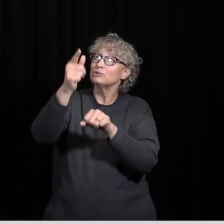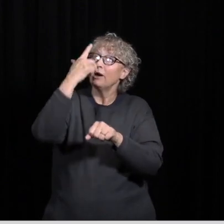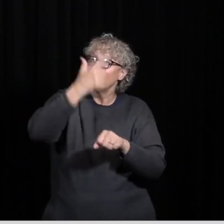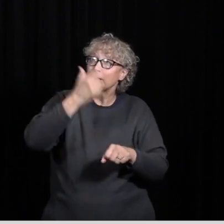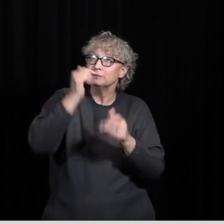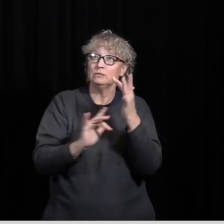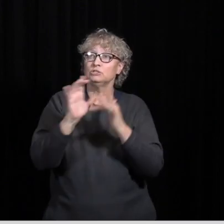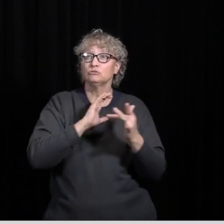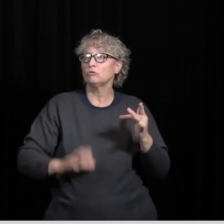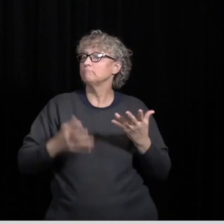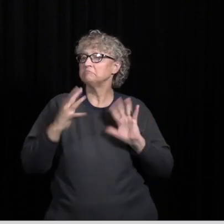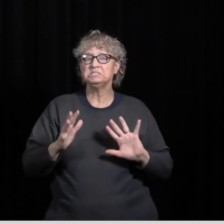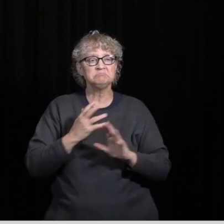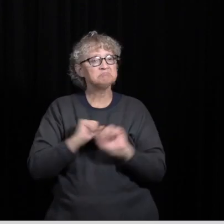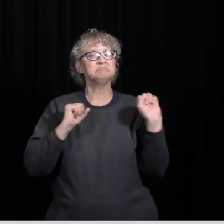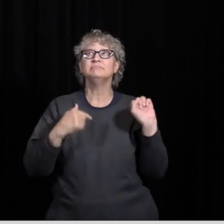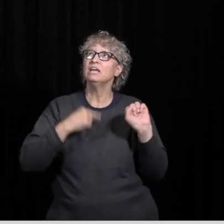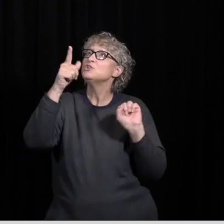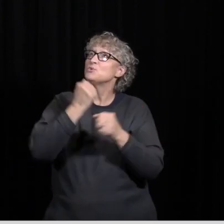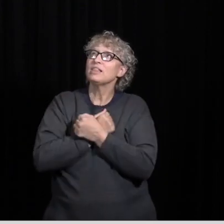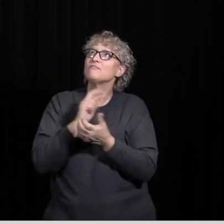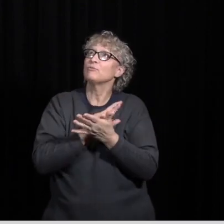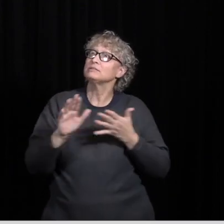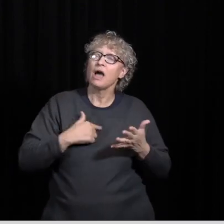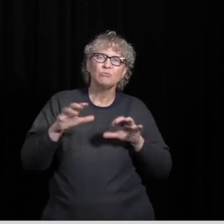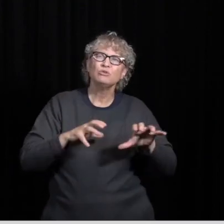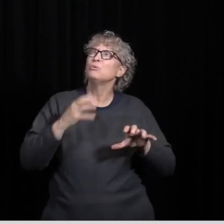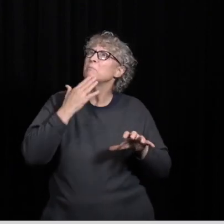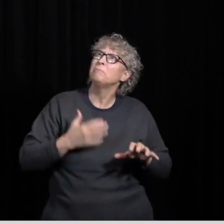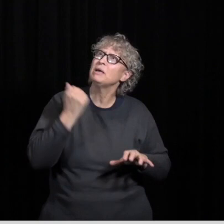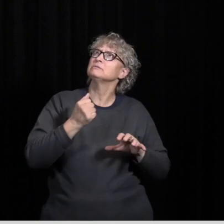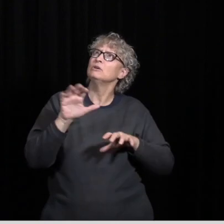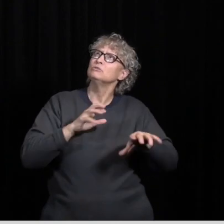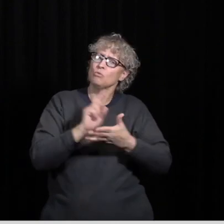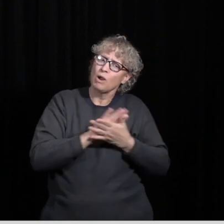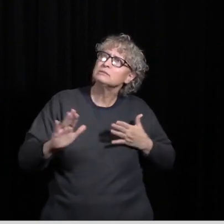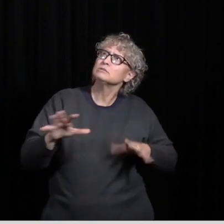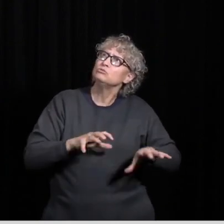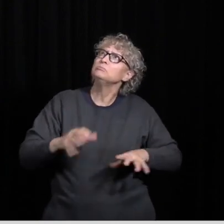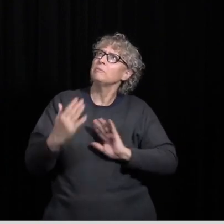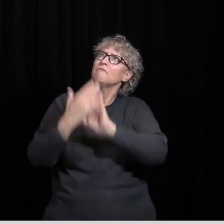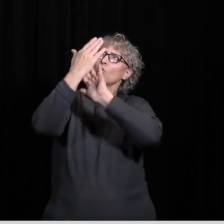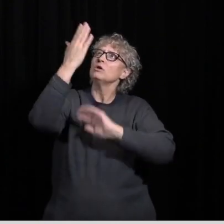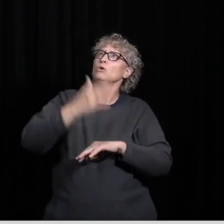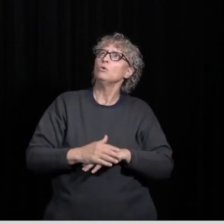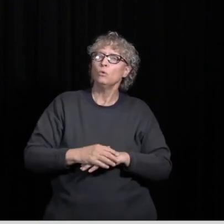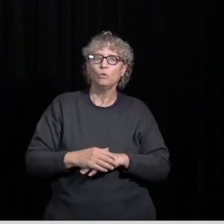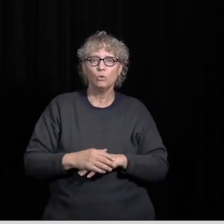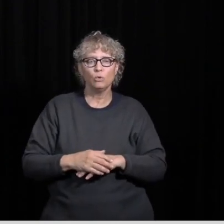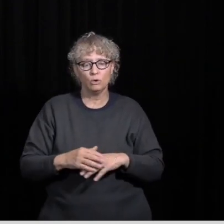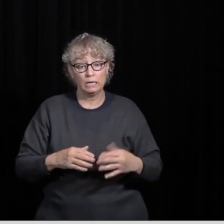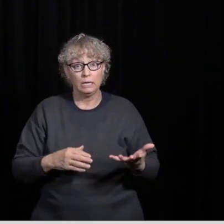Jesus Christ has redeemed me, and you love the righteous, and I'm doing my best to do righteous deeds before you. Like, just, hey, you